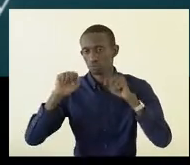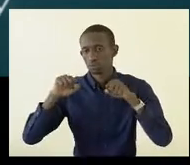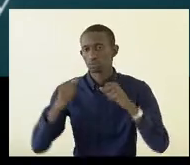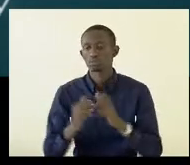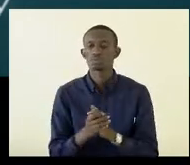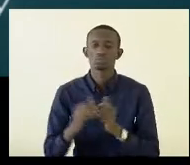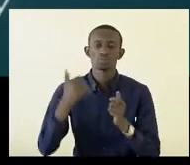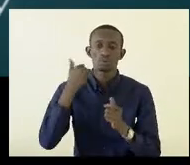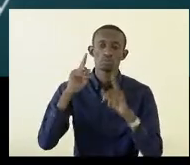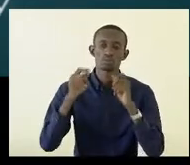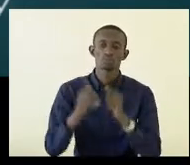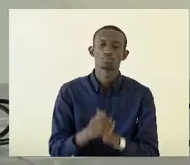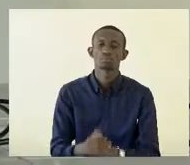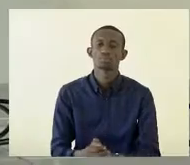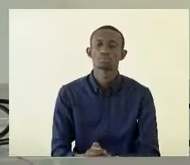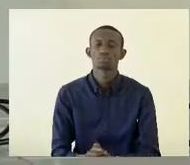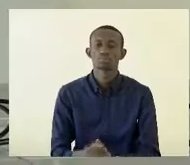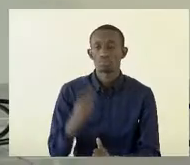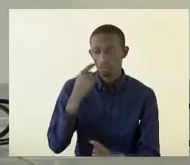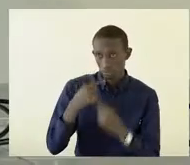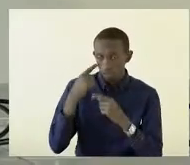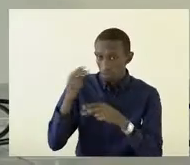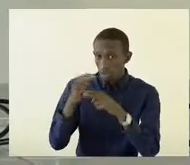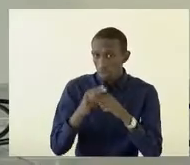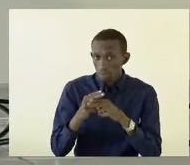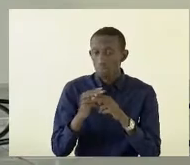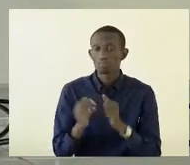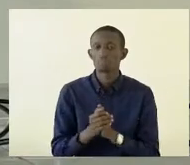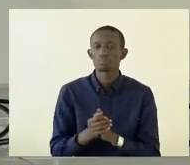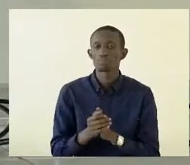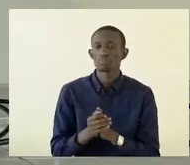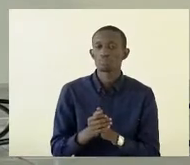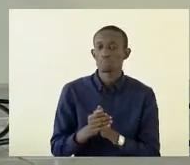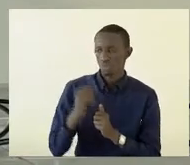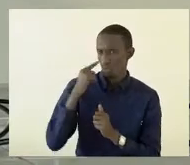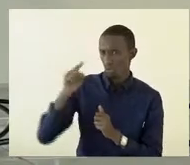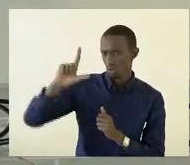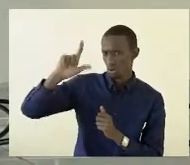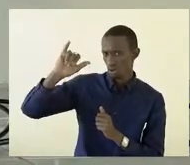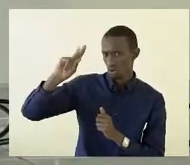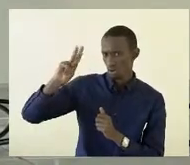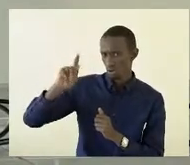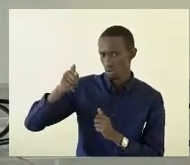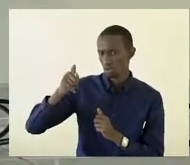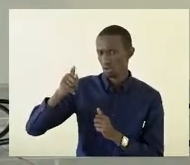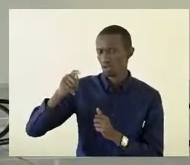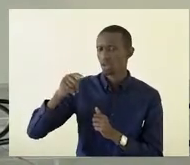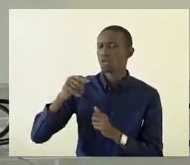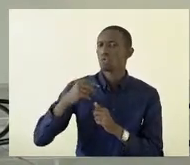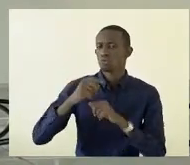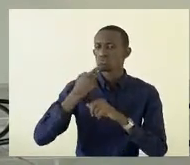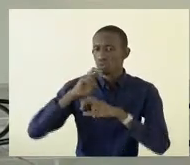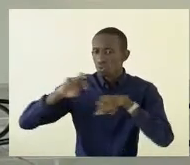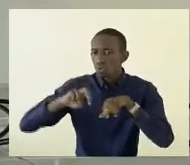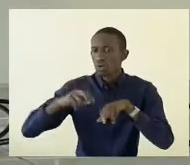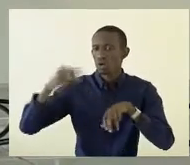And then carefully look at this link. You will type it the way it appears. It should give you a Google form, which you're going